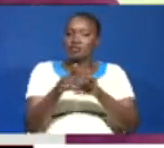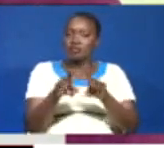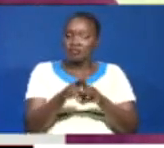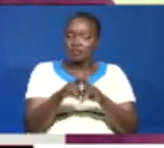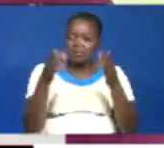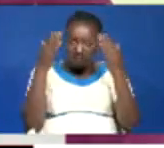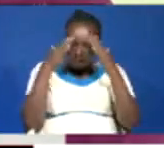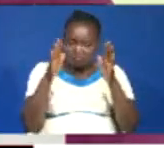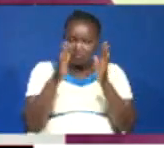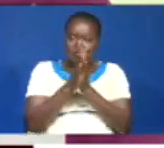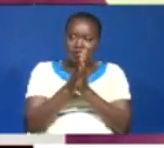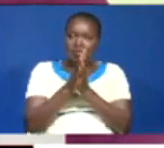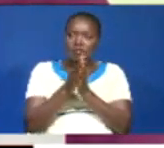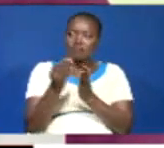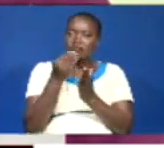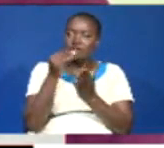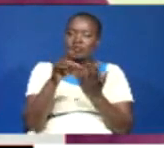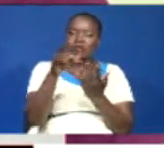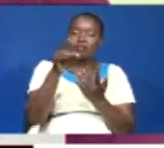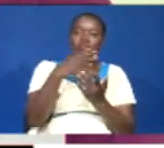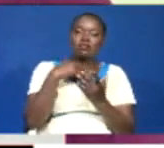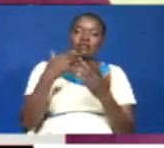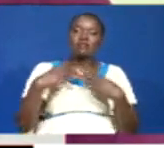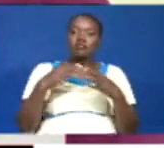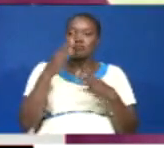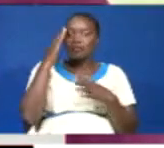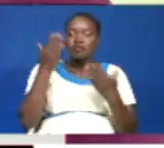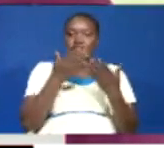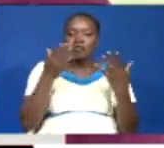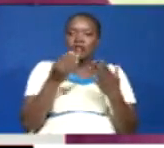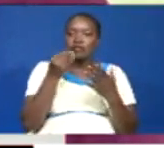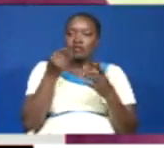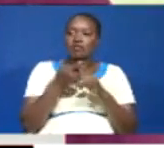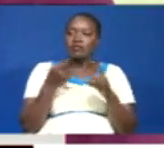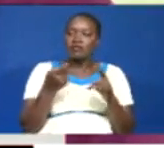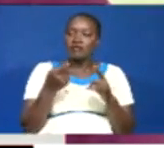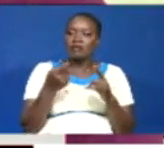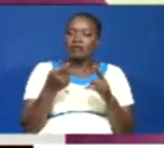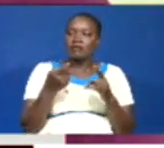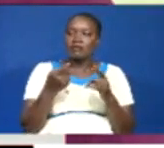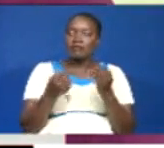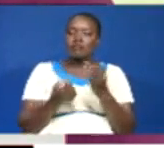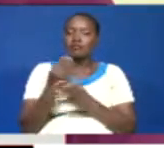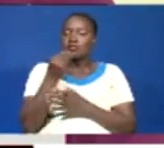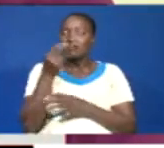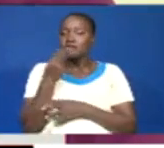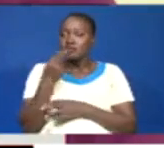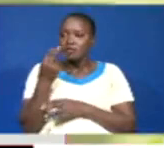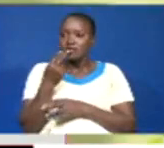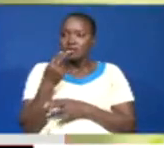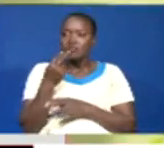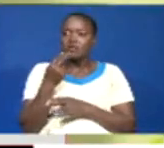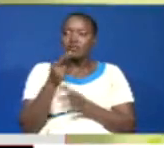on conscious food choices because we want people to know where their food comes from, who produces their food, and the consequences of their food